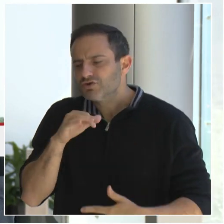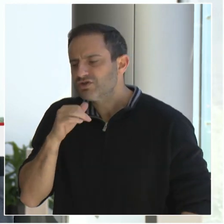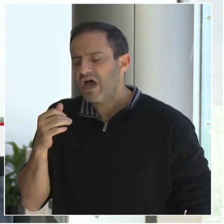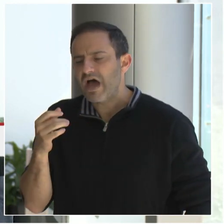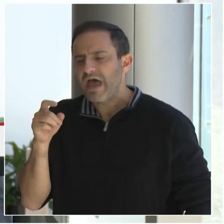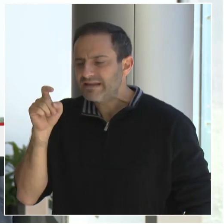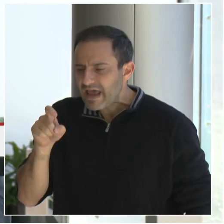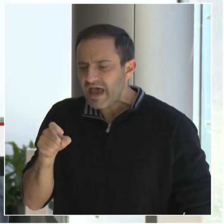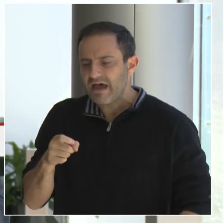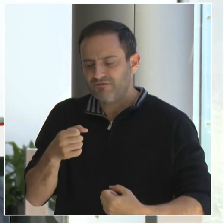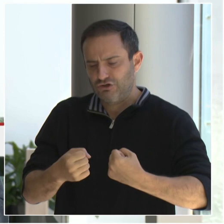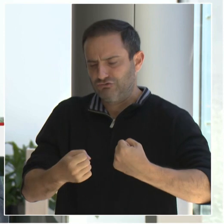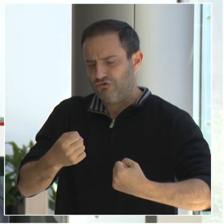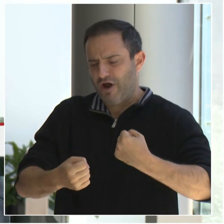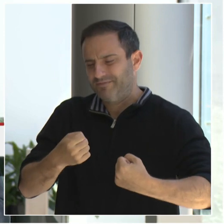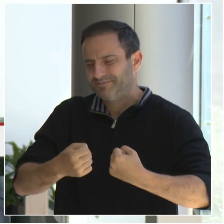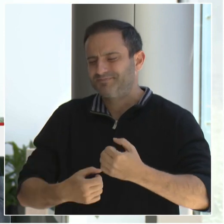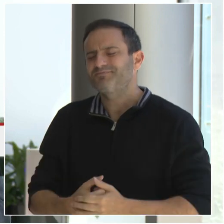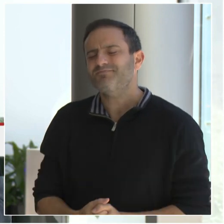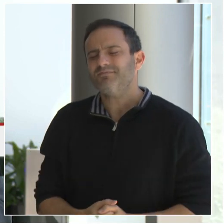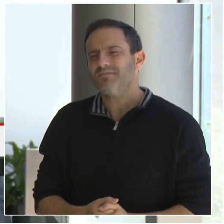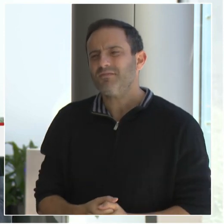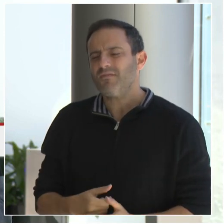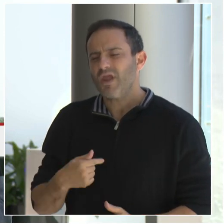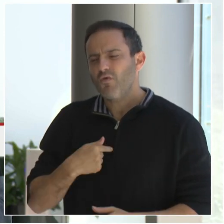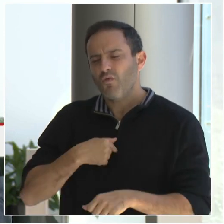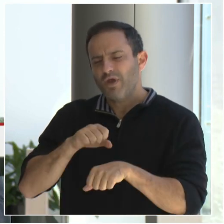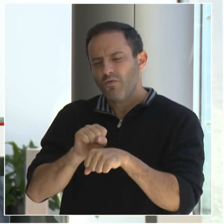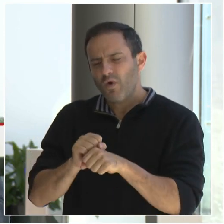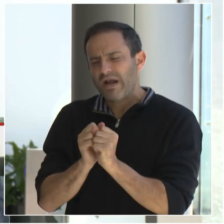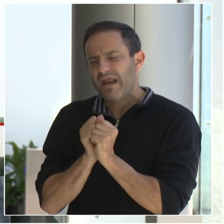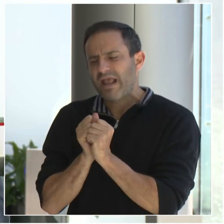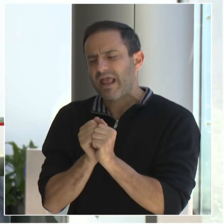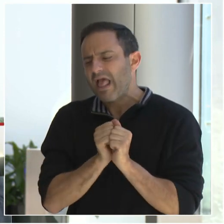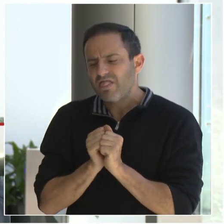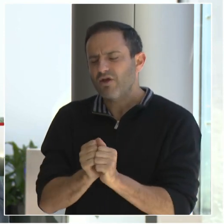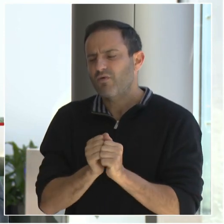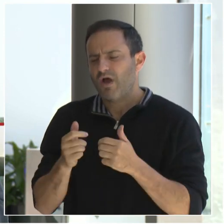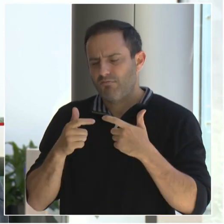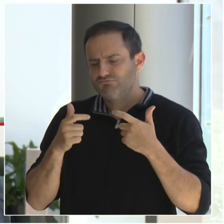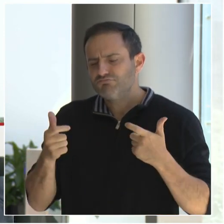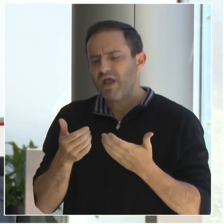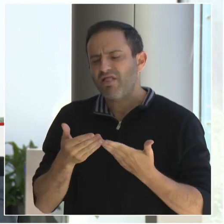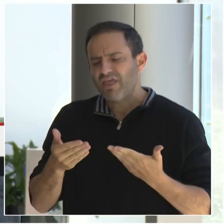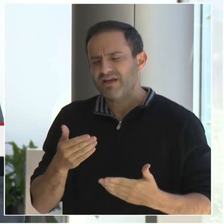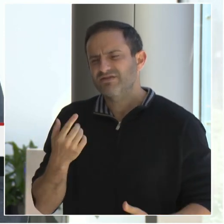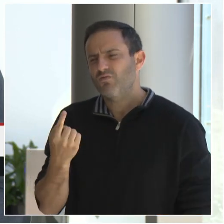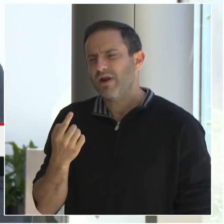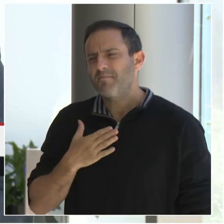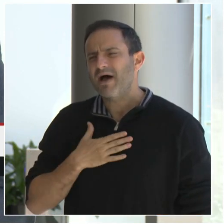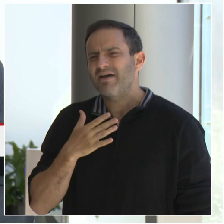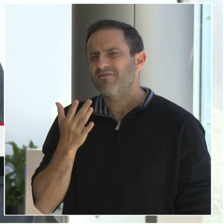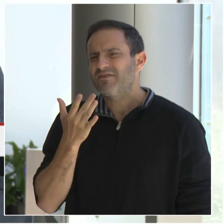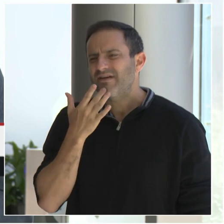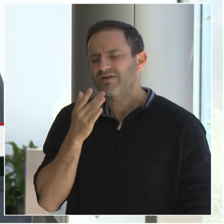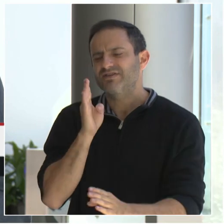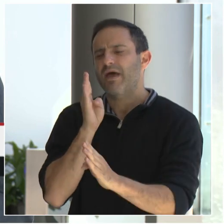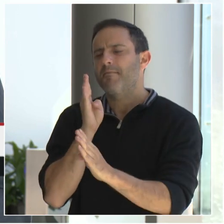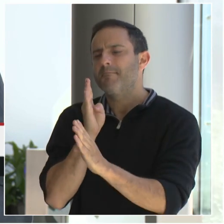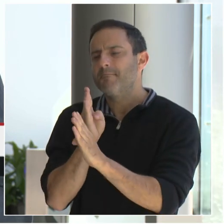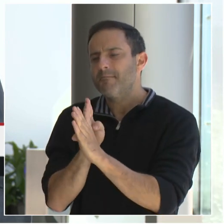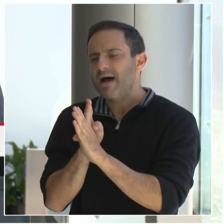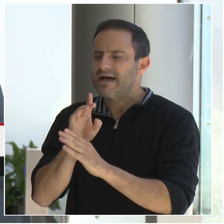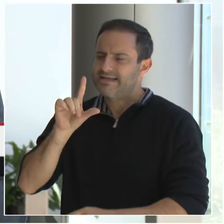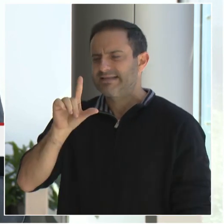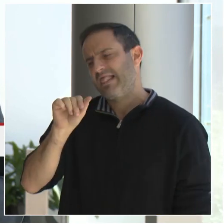single occupant vehicle. We've worked together on some big things like one of my favorites, bus